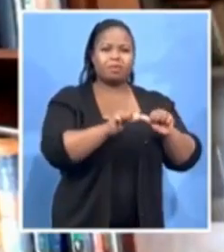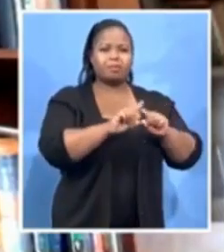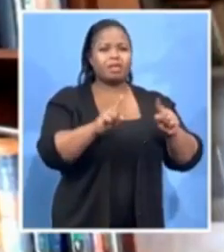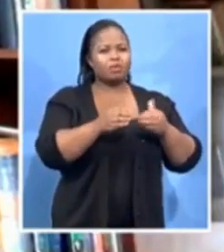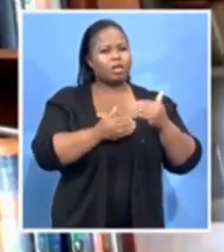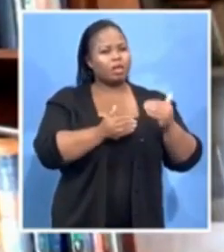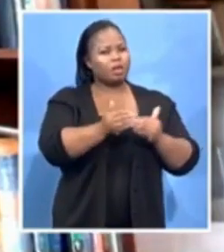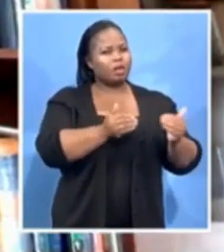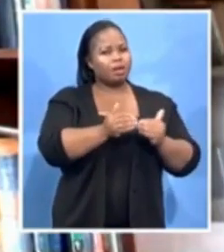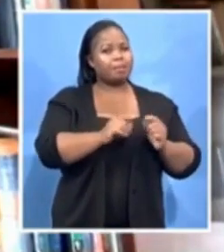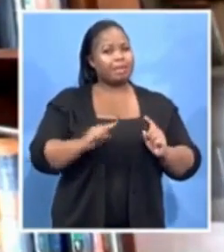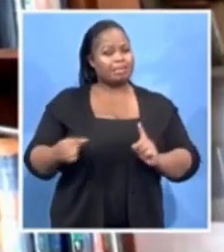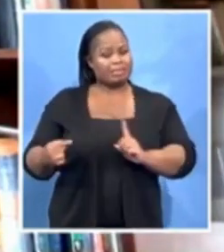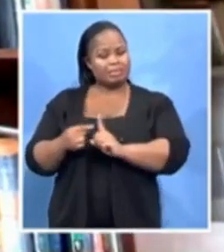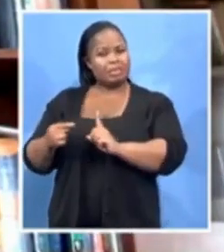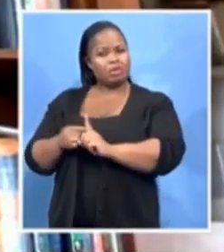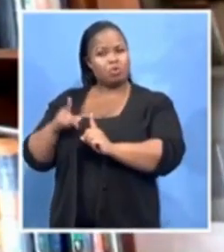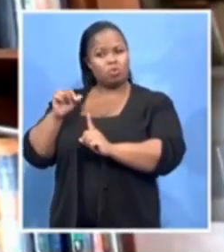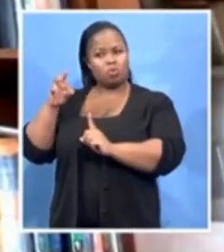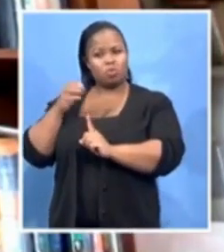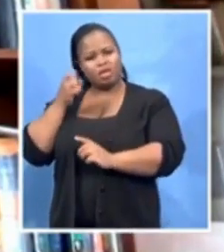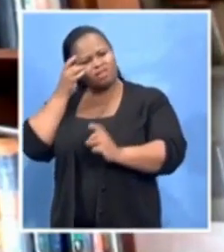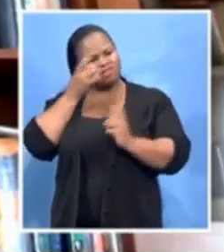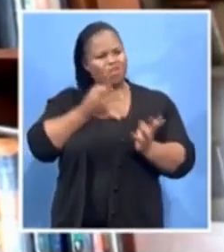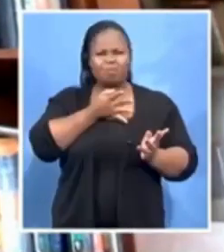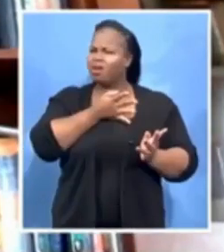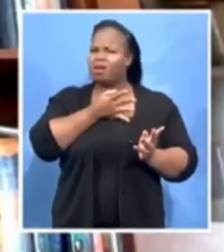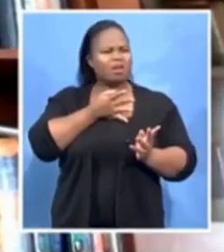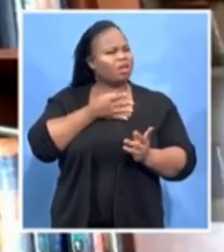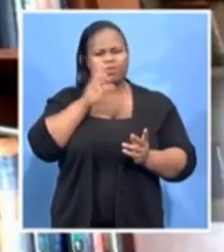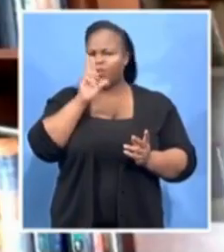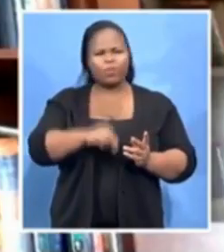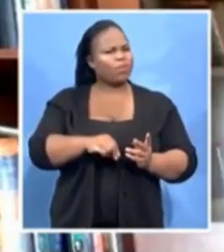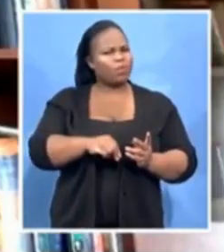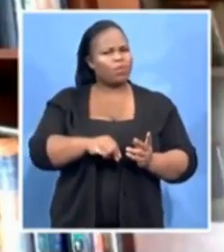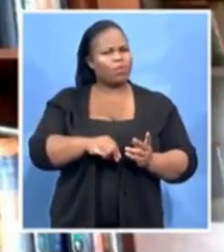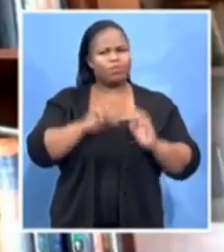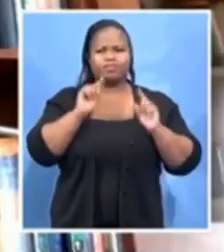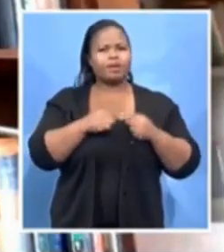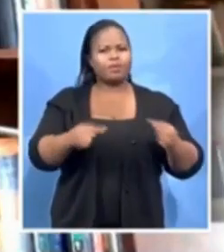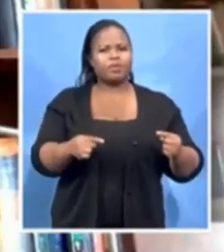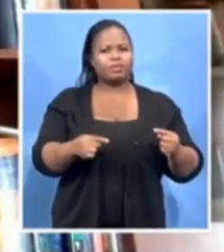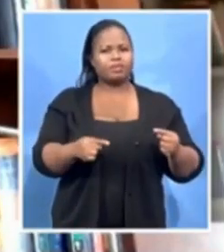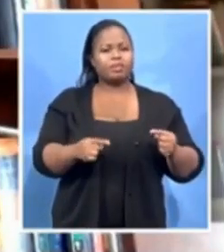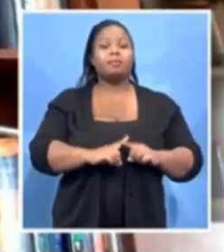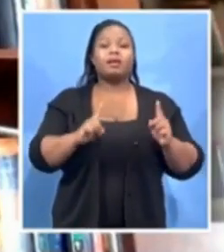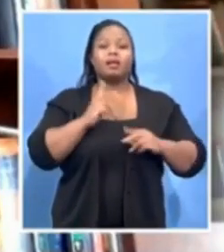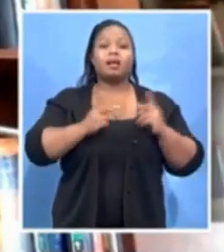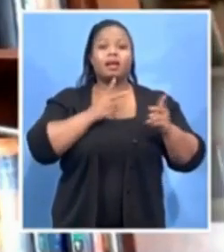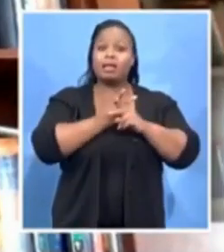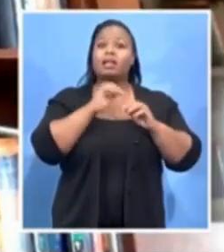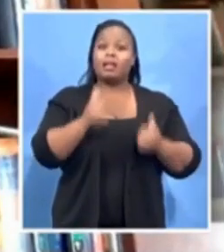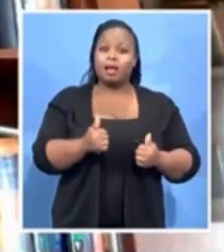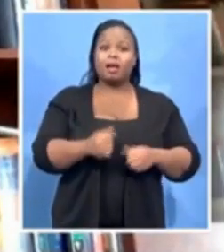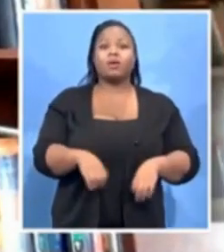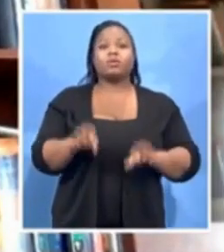them this is not the route to take. Ultimately, both the Casablanca group and the Monrovia